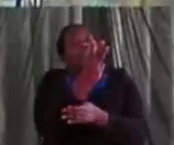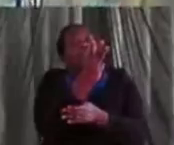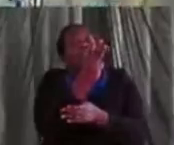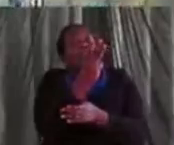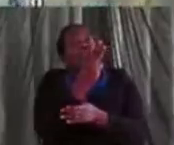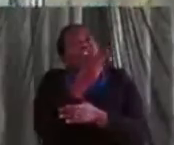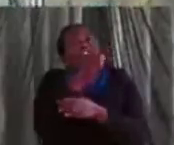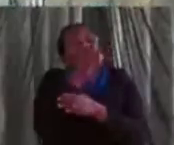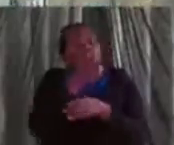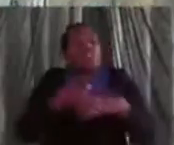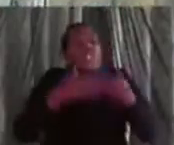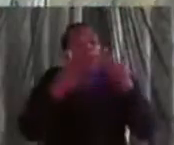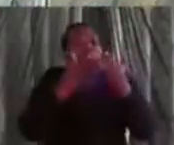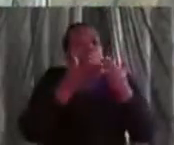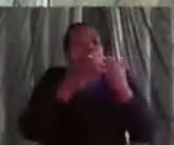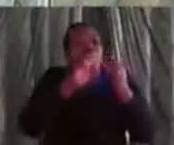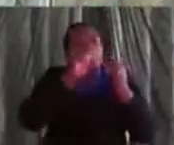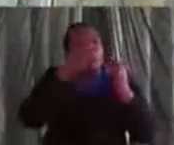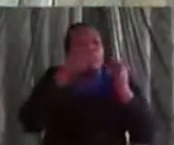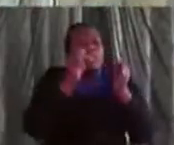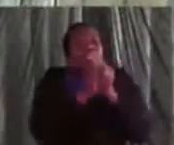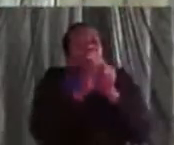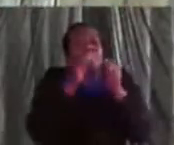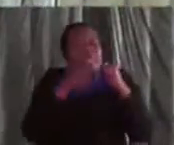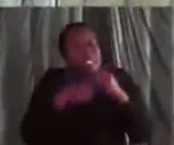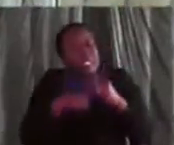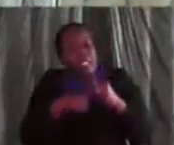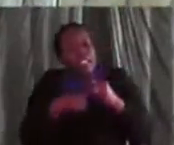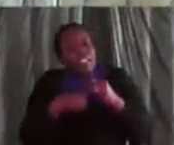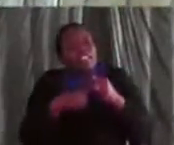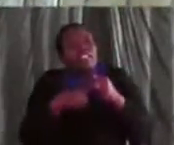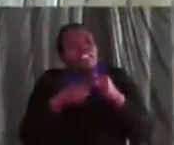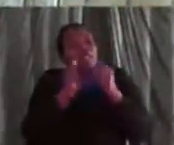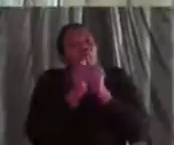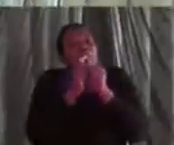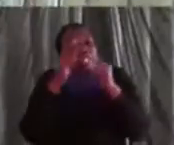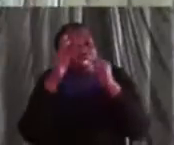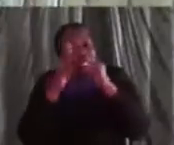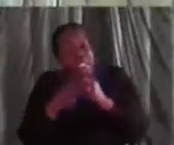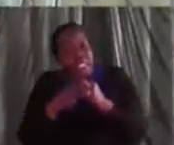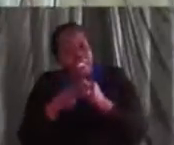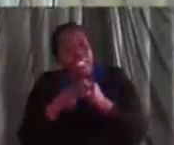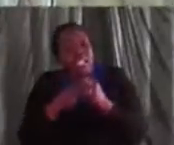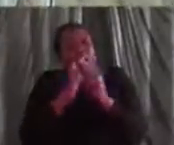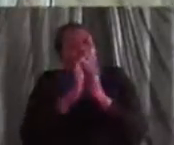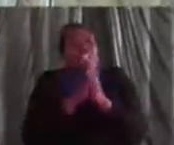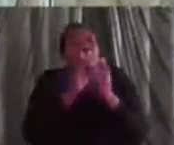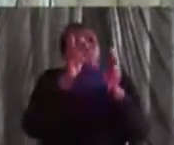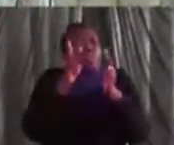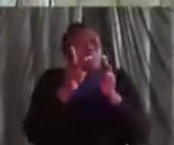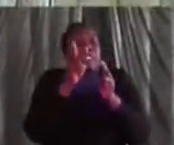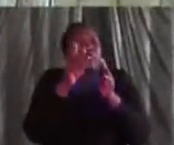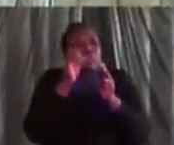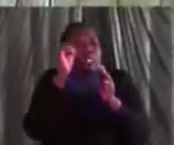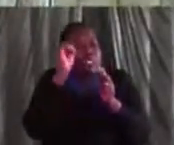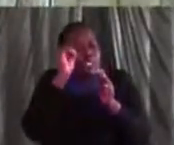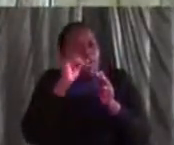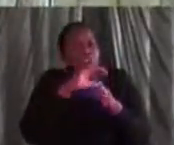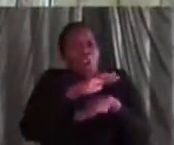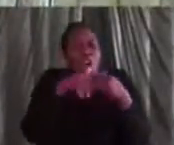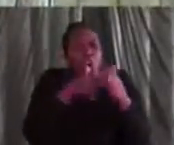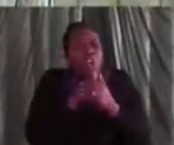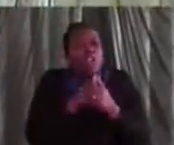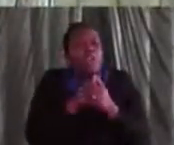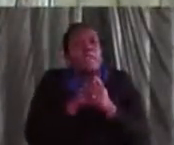you supplied for 2016, 2018, and 2020, and all of them had that anomaly. They did not have. It has been